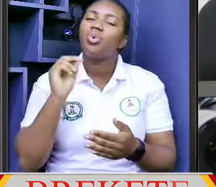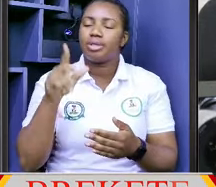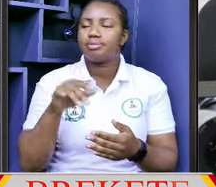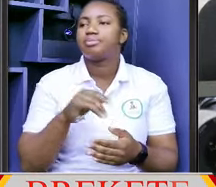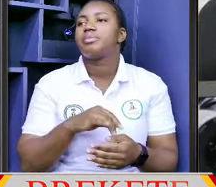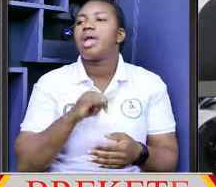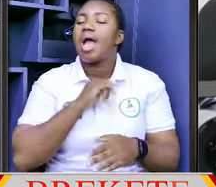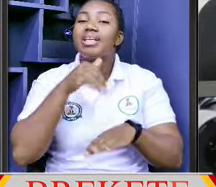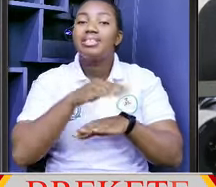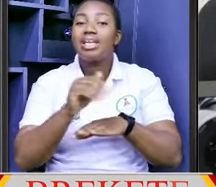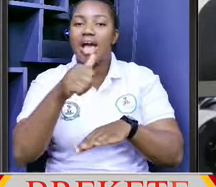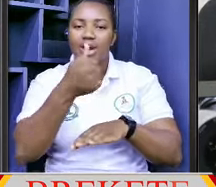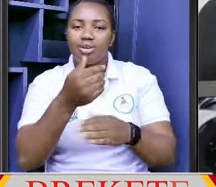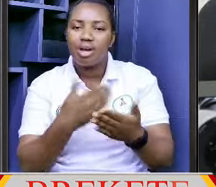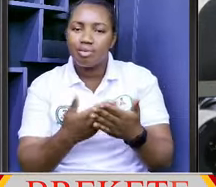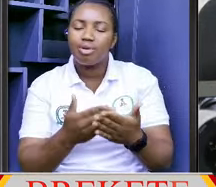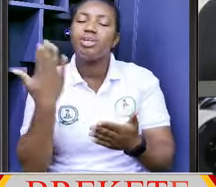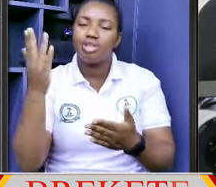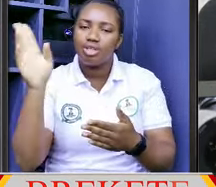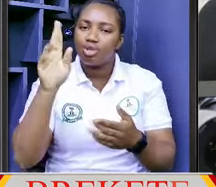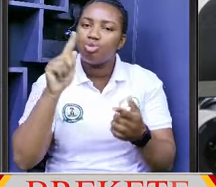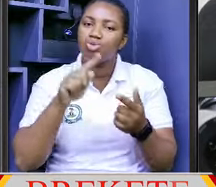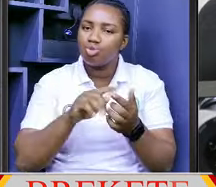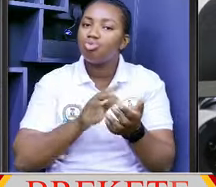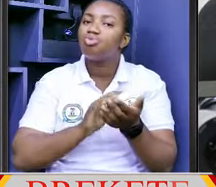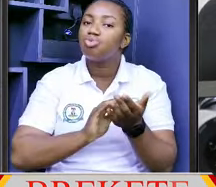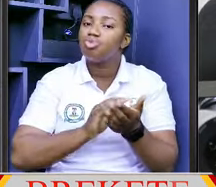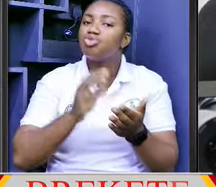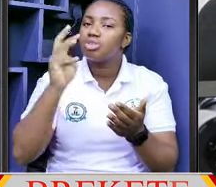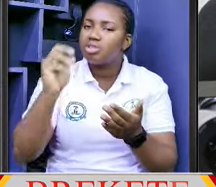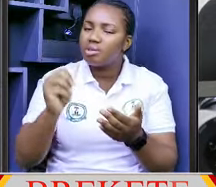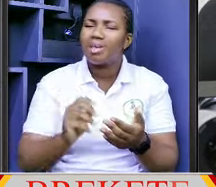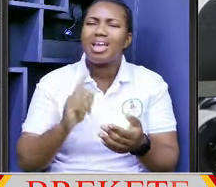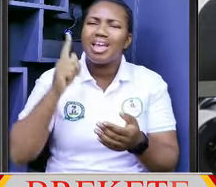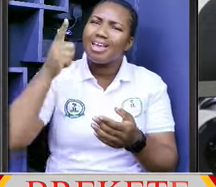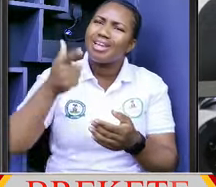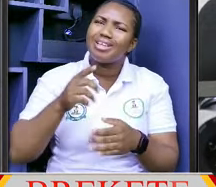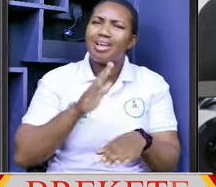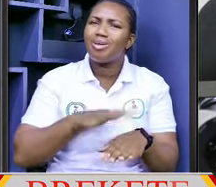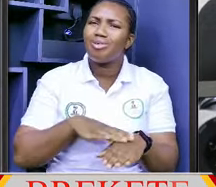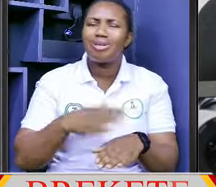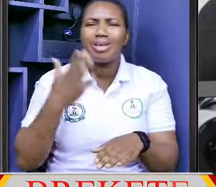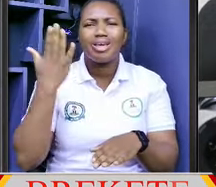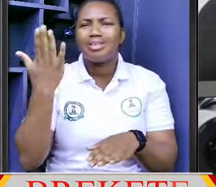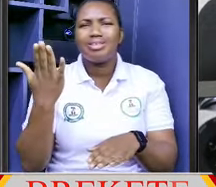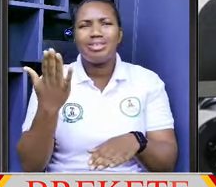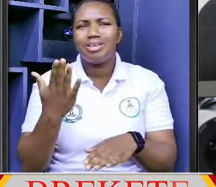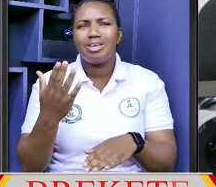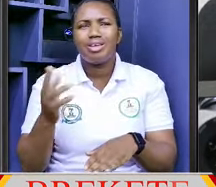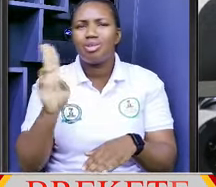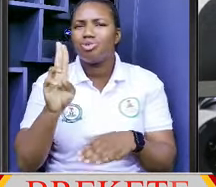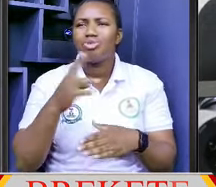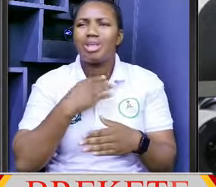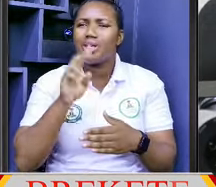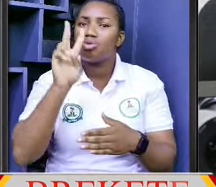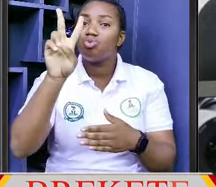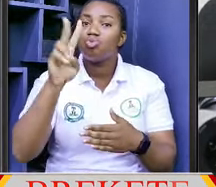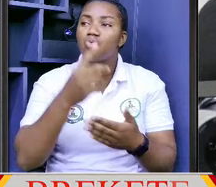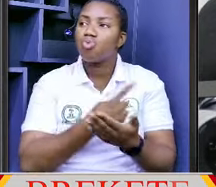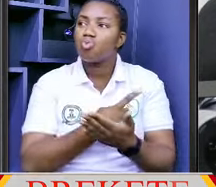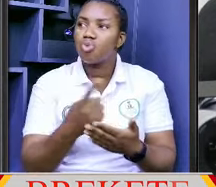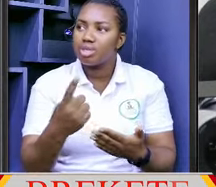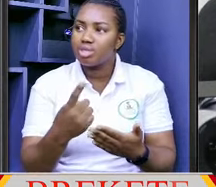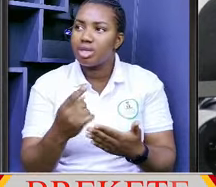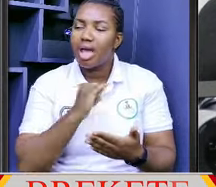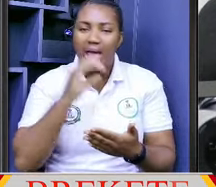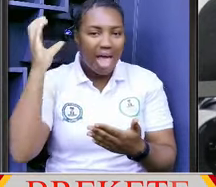money. They still use it to treat him. Later on, it'd be like they spend almost 2 weeks. I